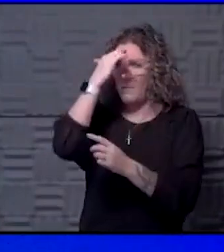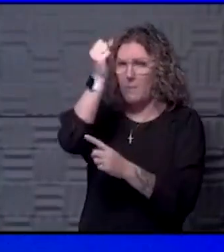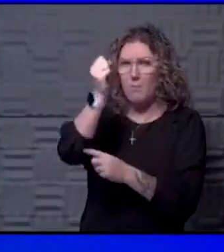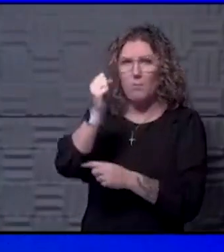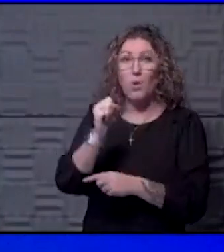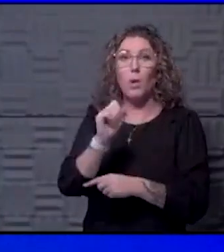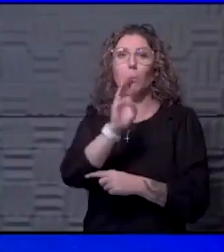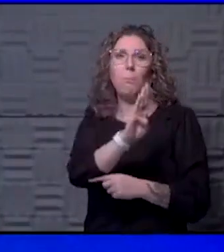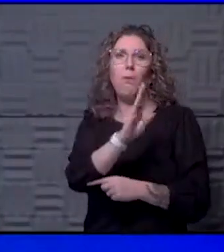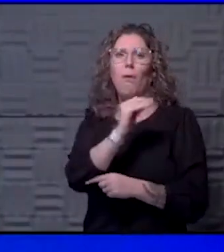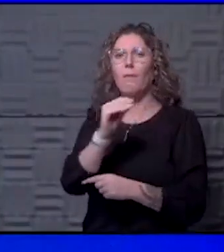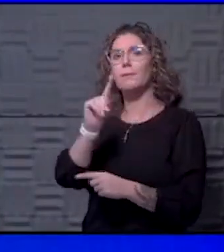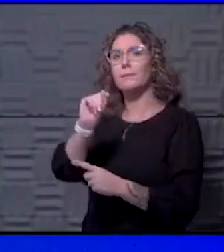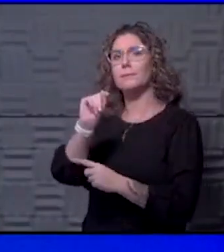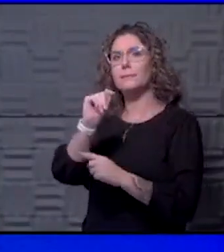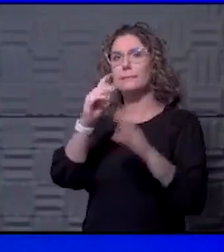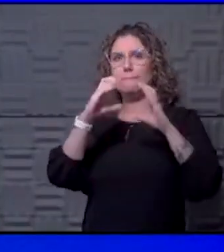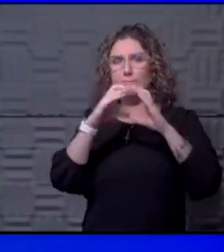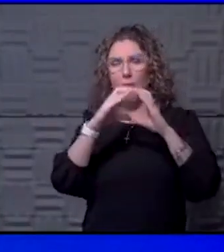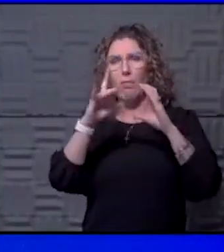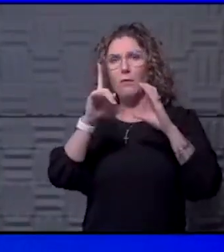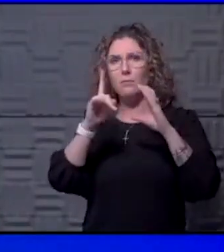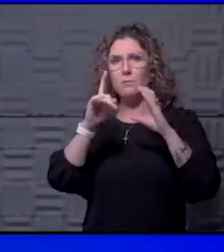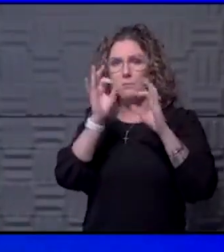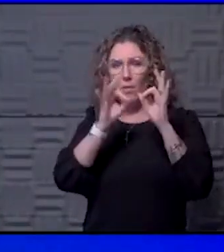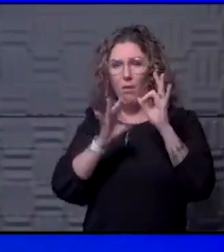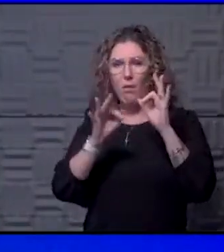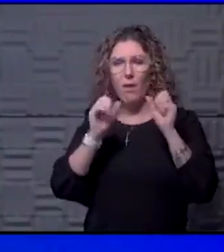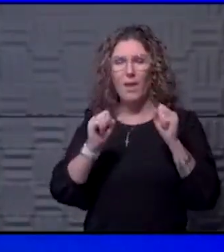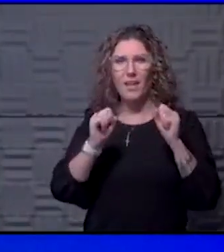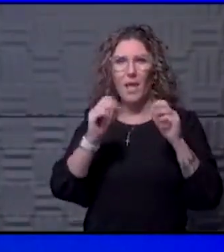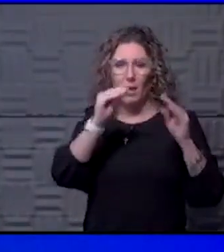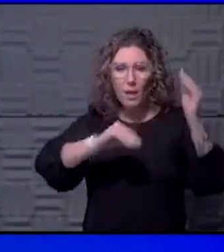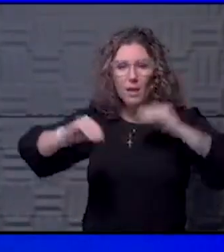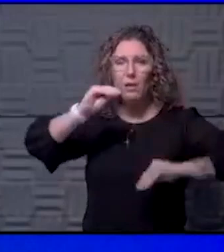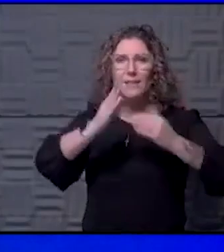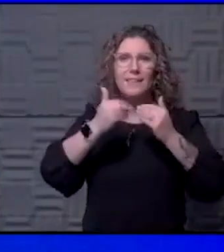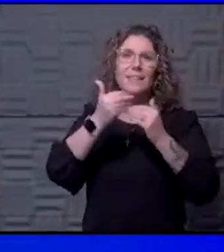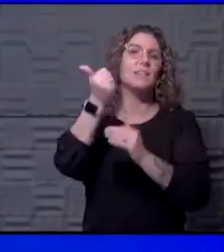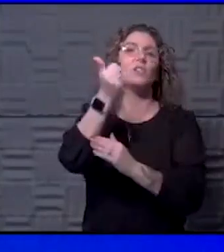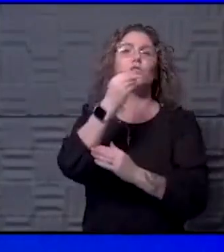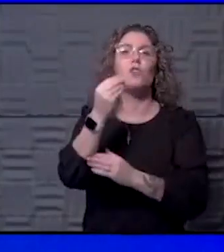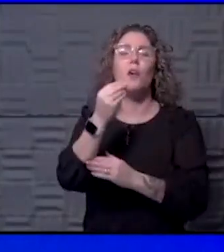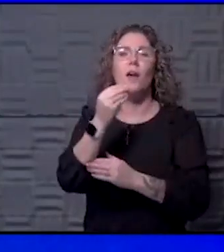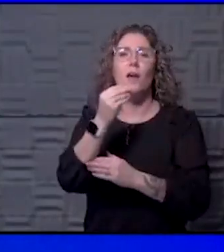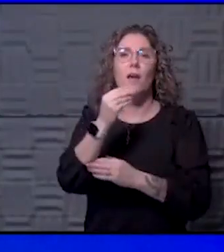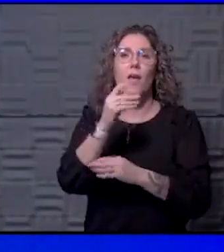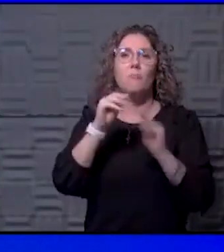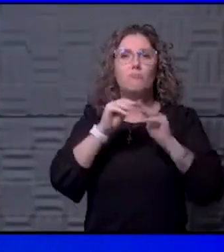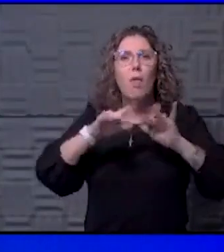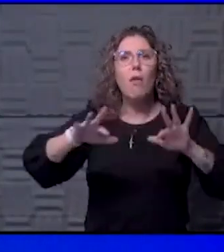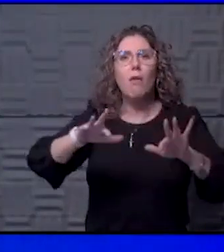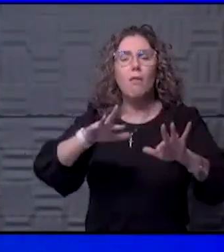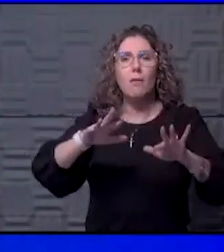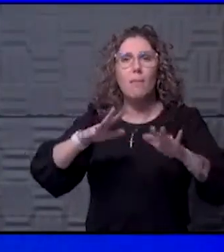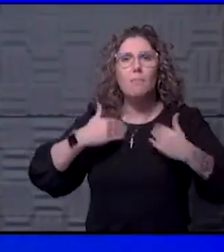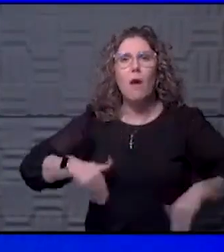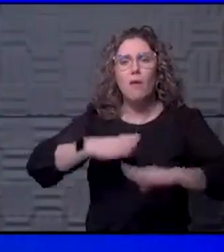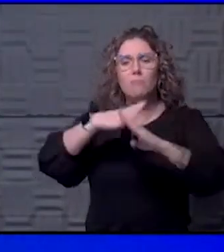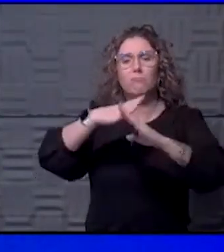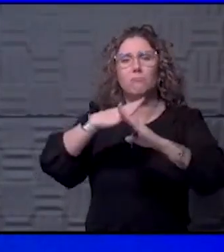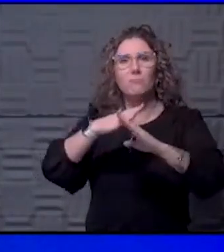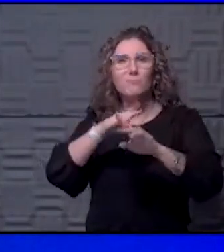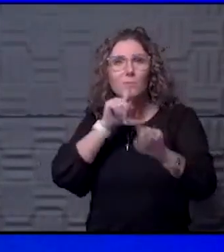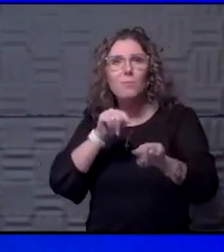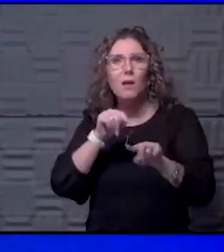cells will then be able to mobilize a lot easier and mount that immune response a lot quicker than after